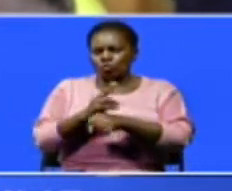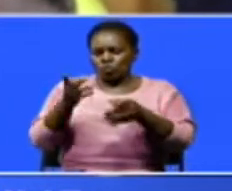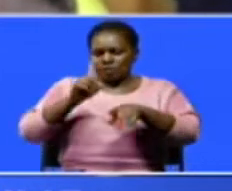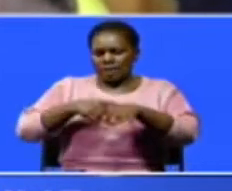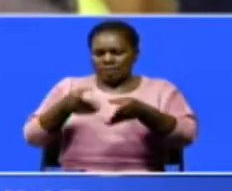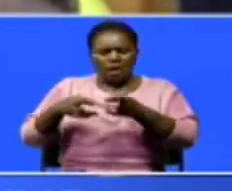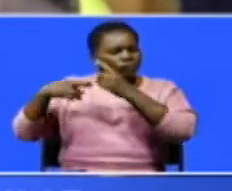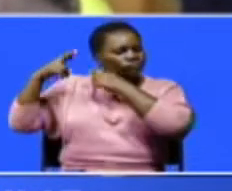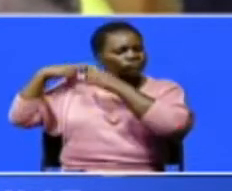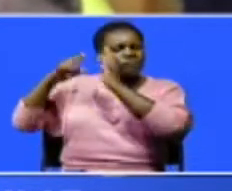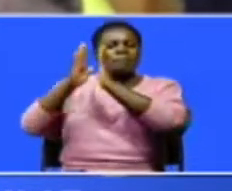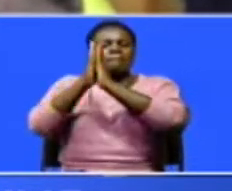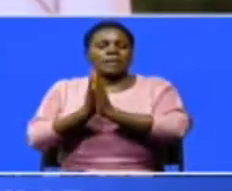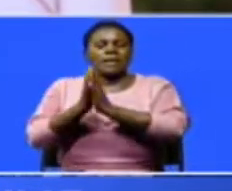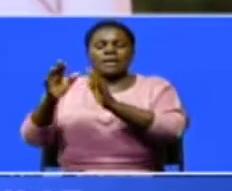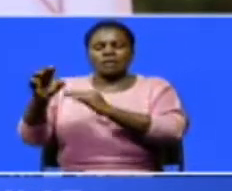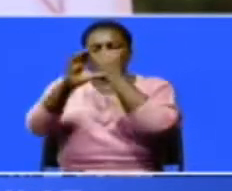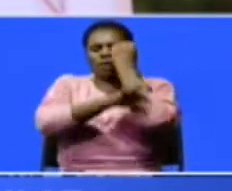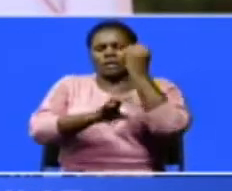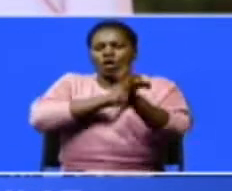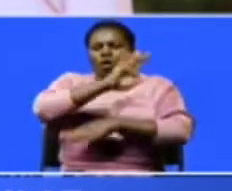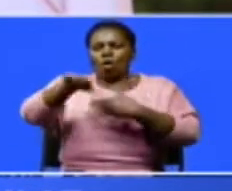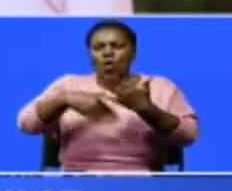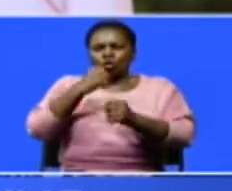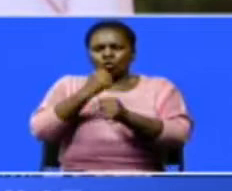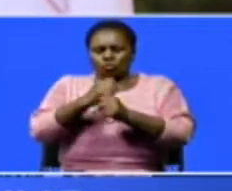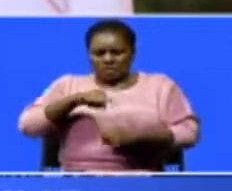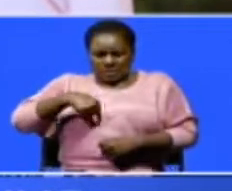to reflect and pray for the nation. All of us to do some